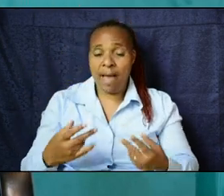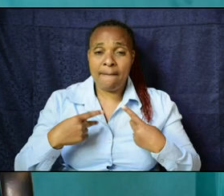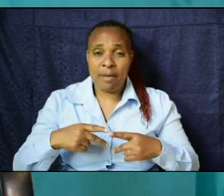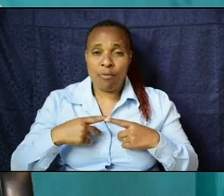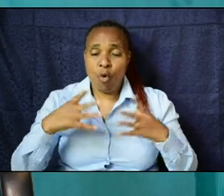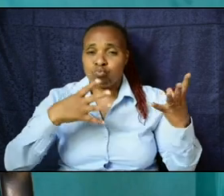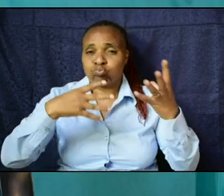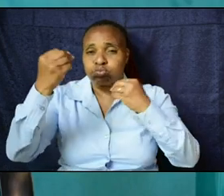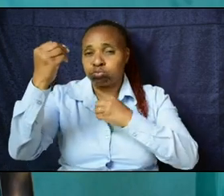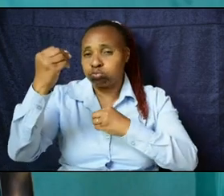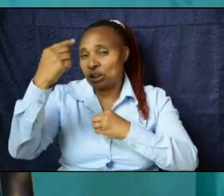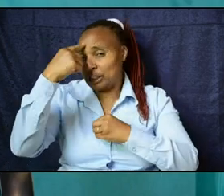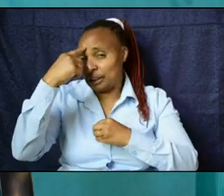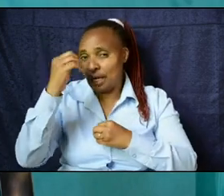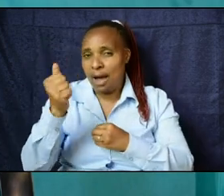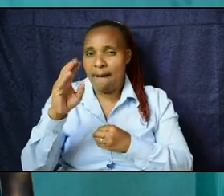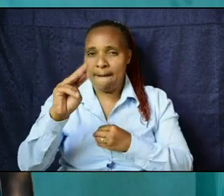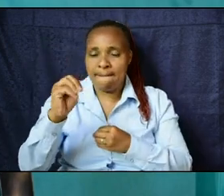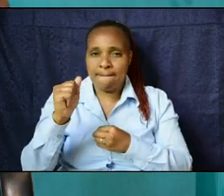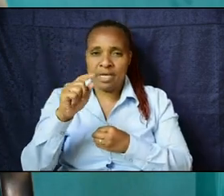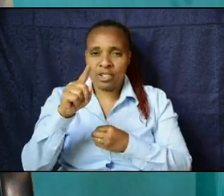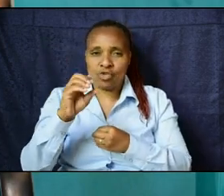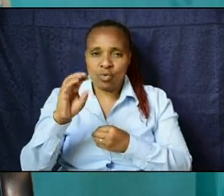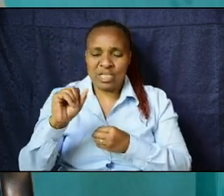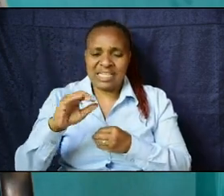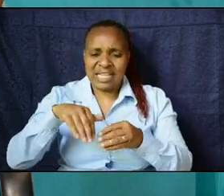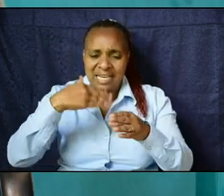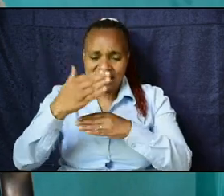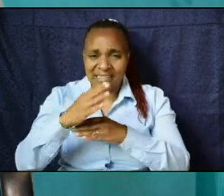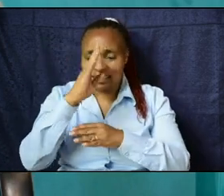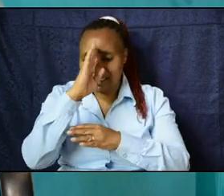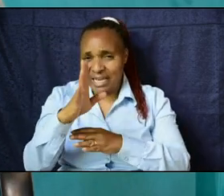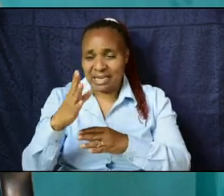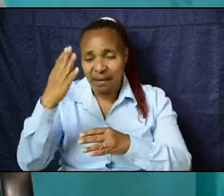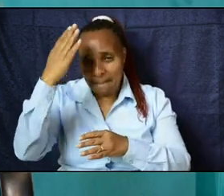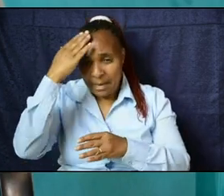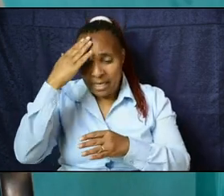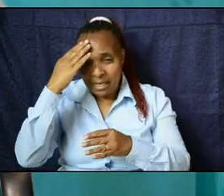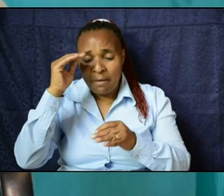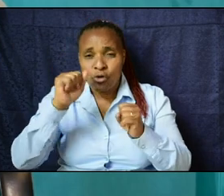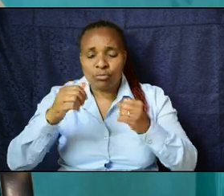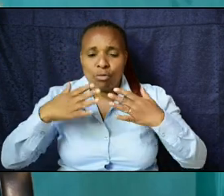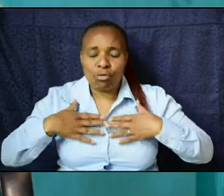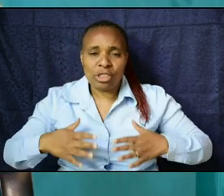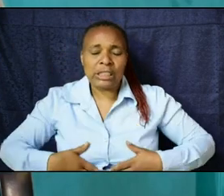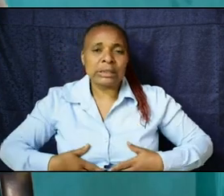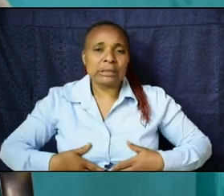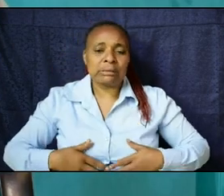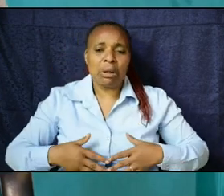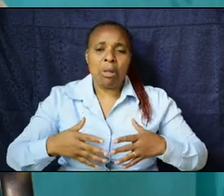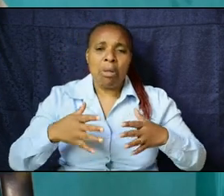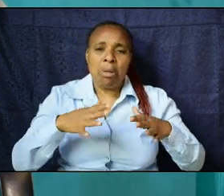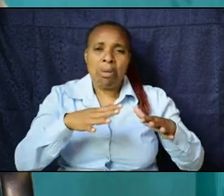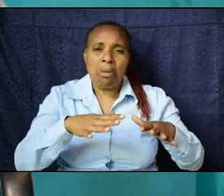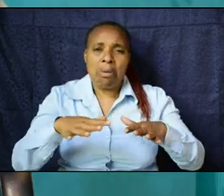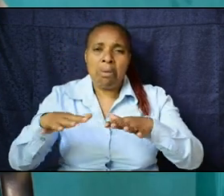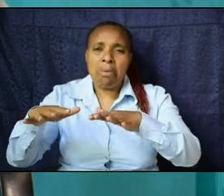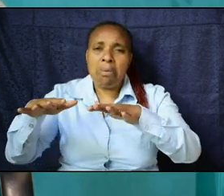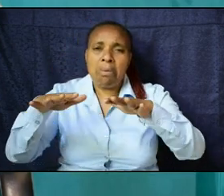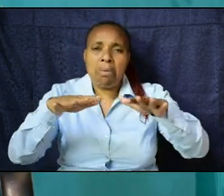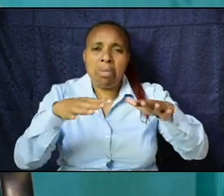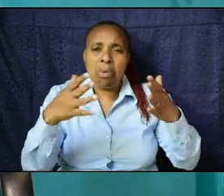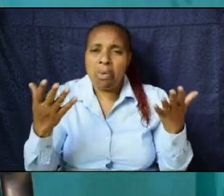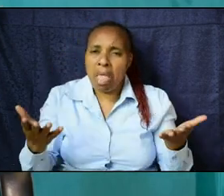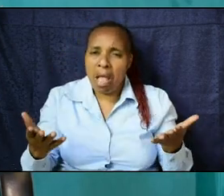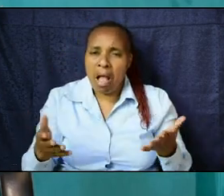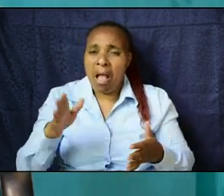a Sunday. Now, the next day, on Monday, their five bodies were found floating on a river in the Amazon.